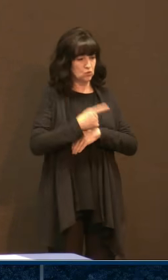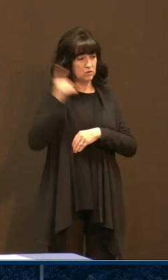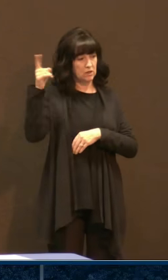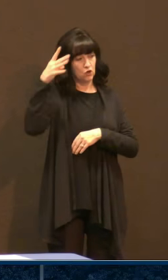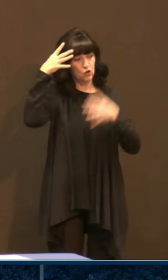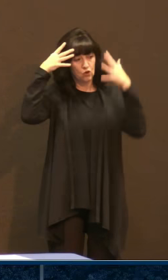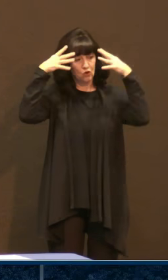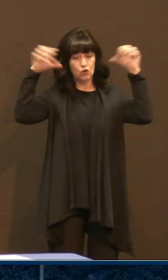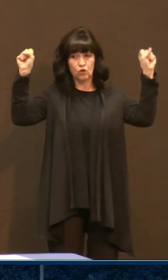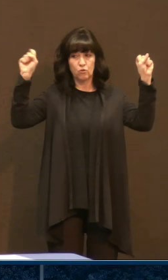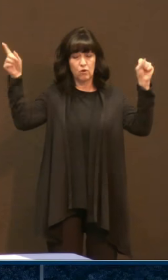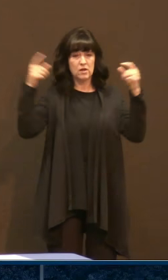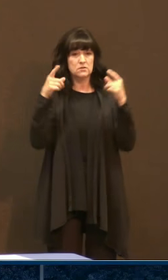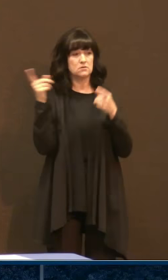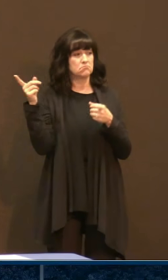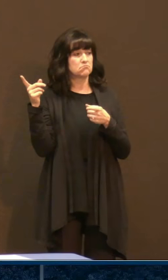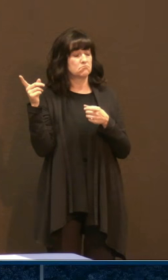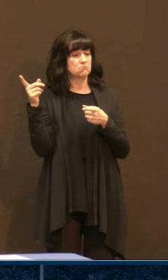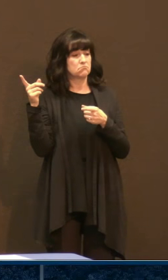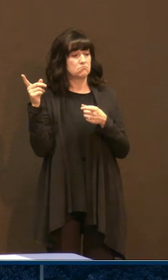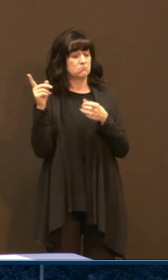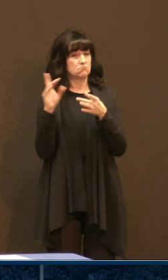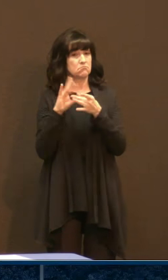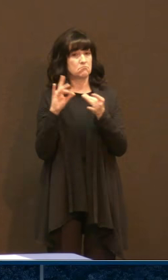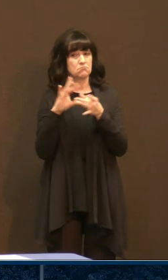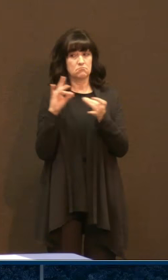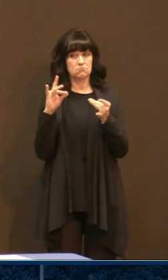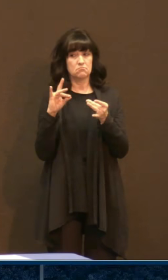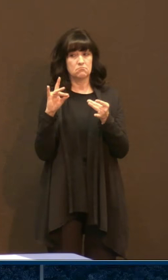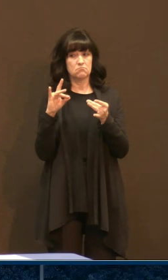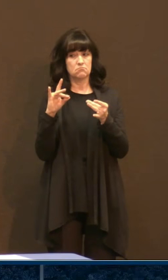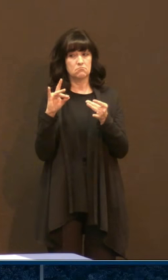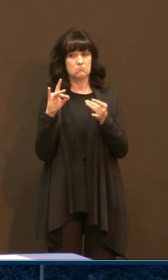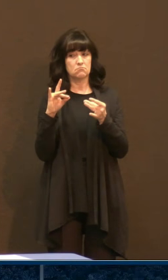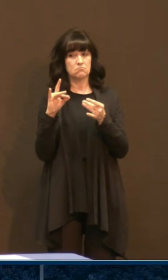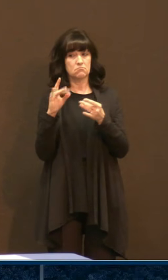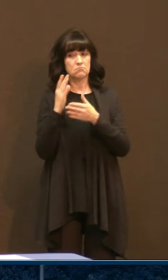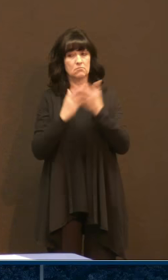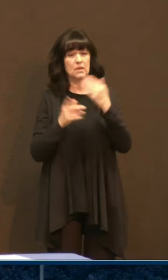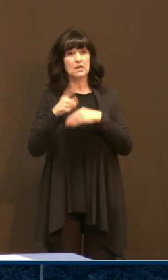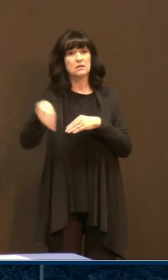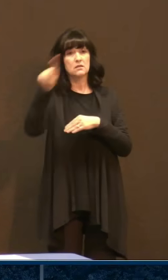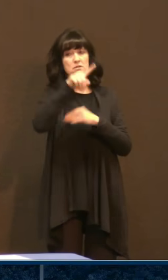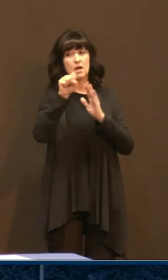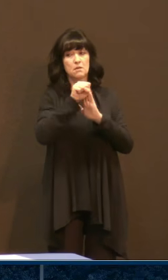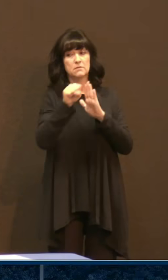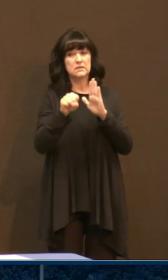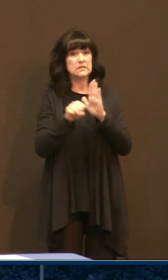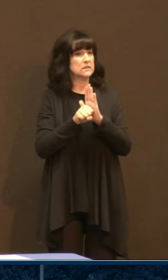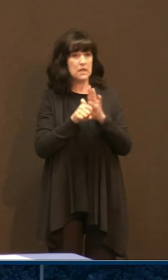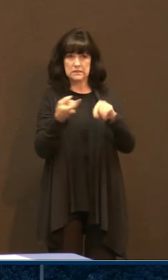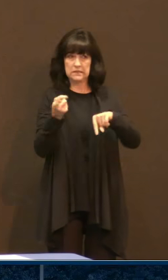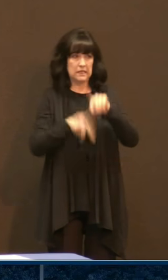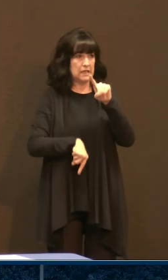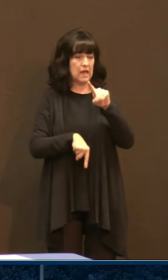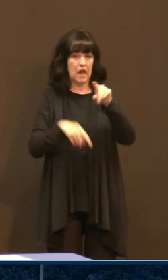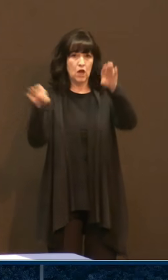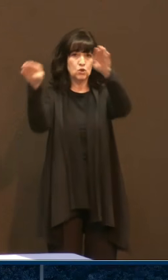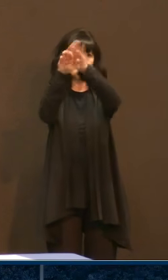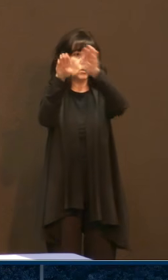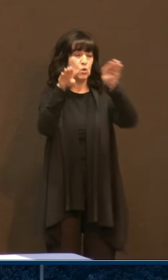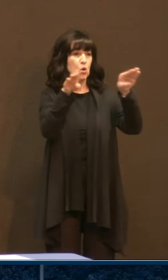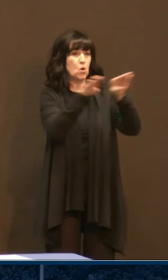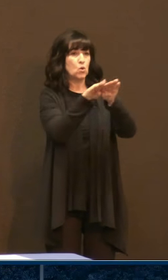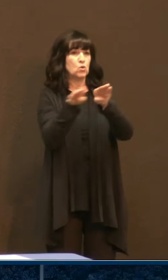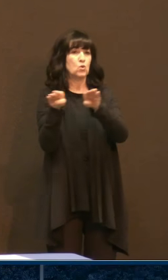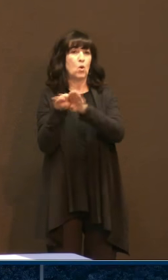out with a declaration that states were not able to shut plants down because of